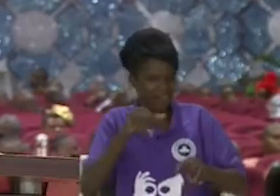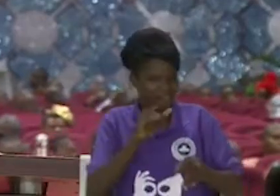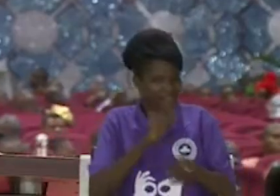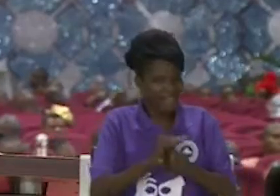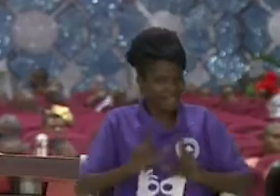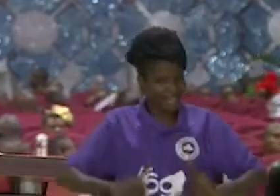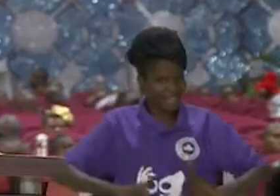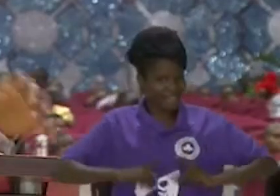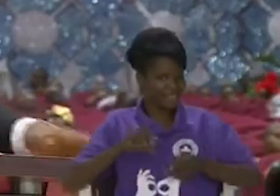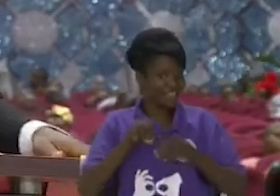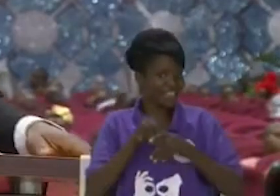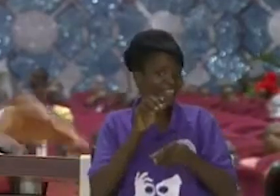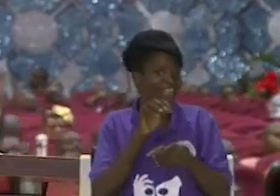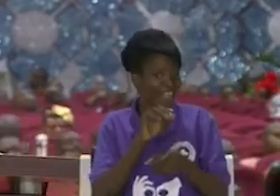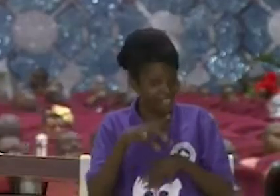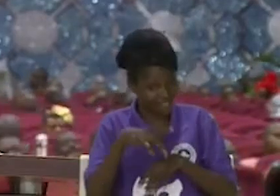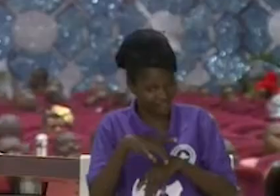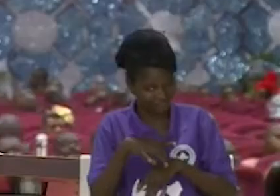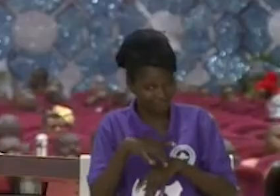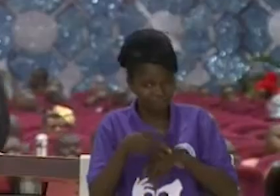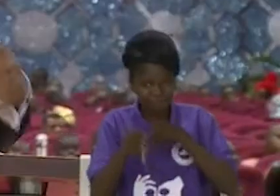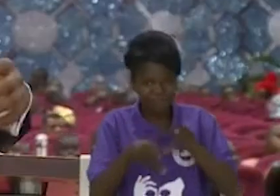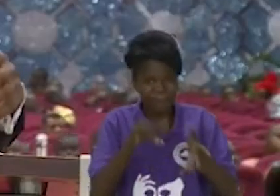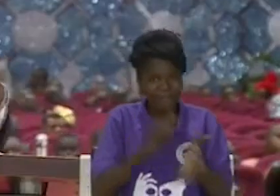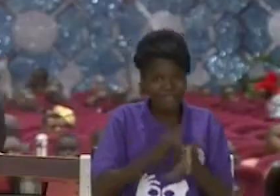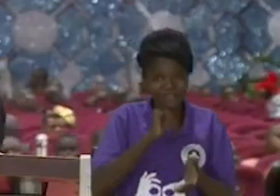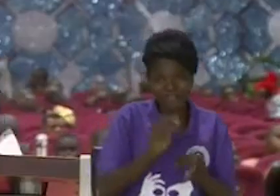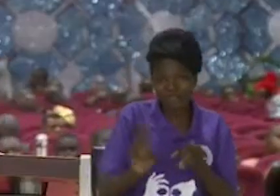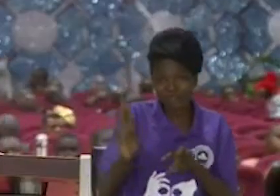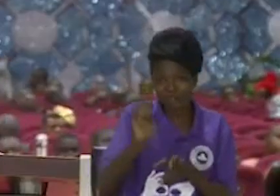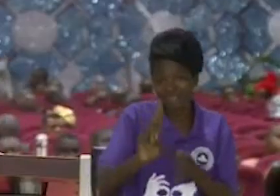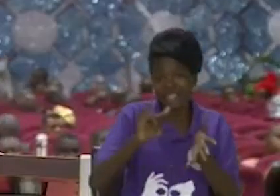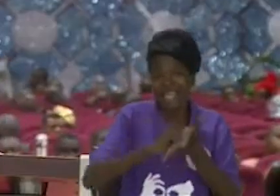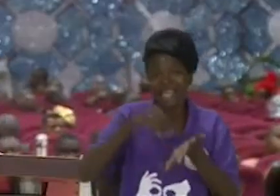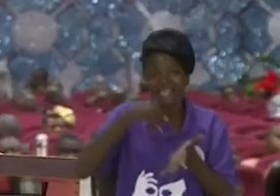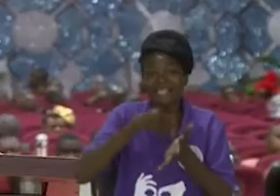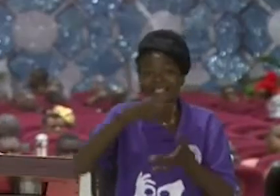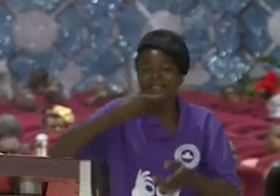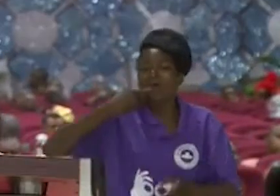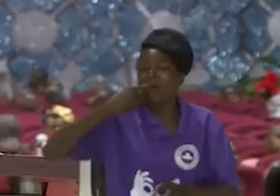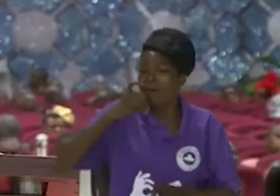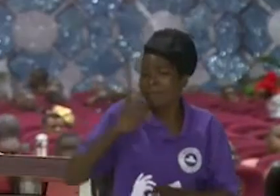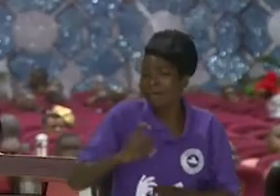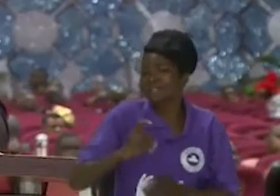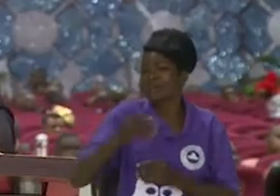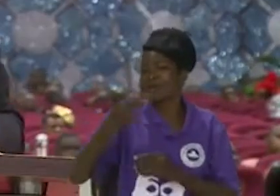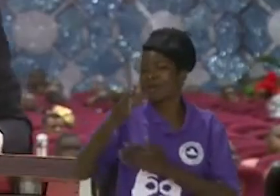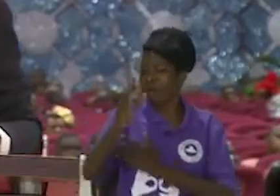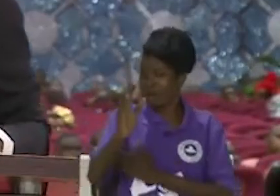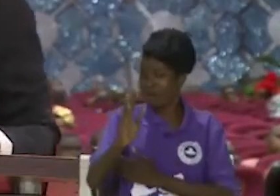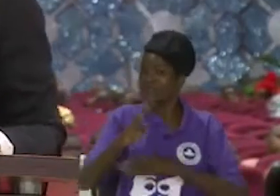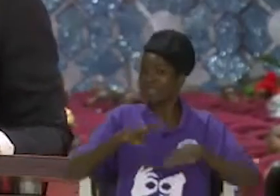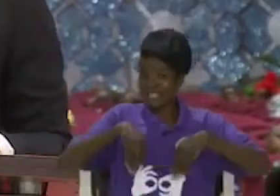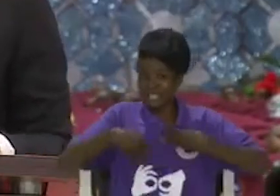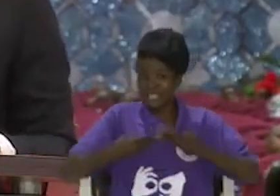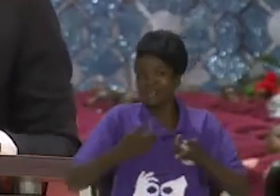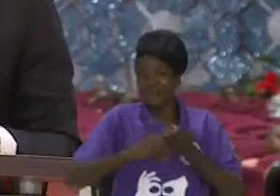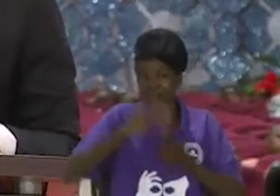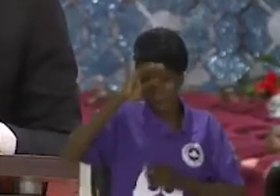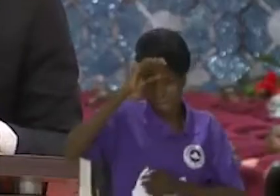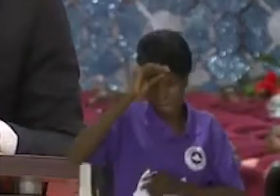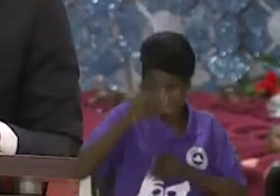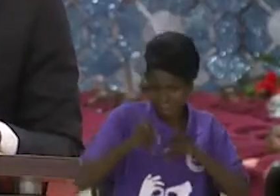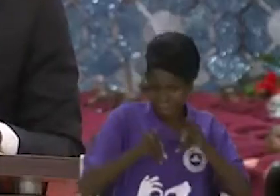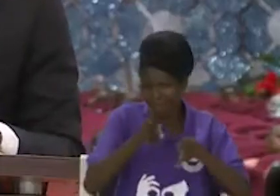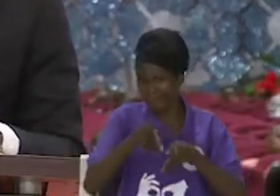is not expressing dominion is more like useless, because it is the mandate that God gave to man. Hallelujah. The time